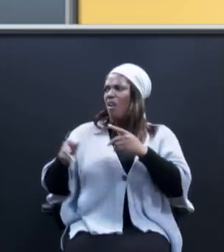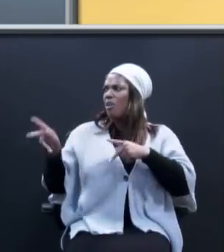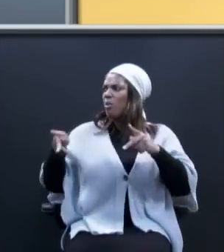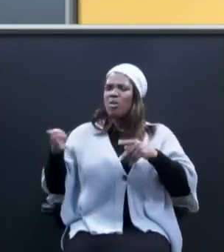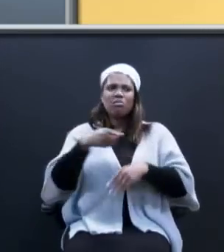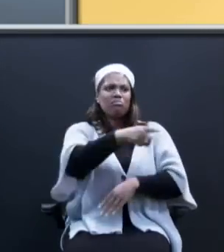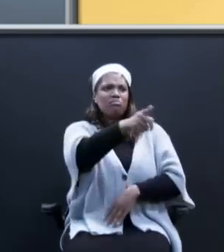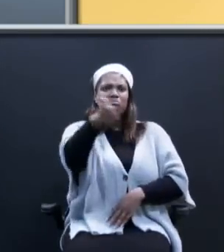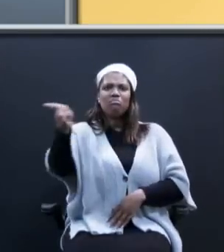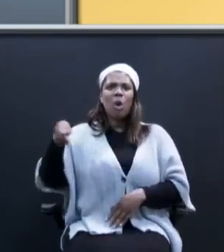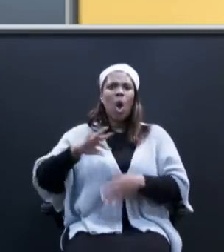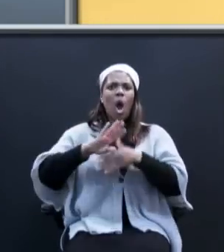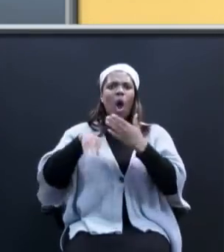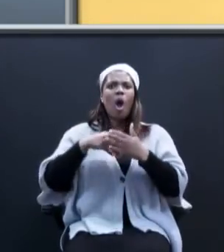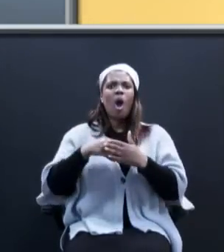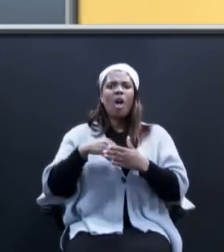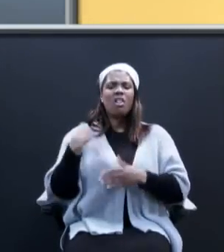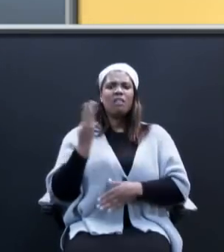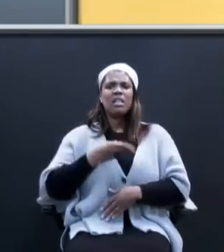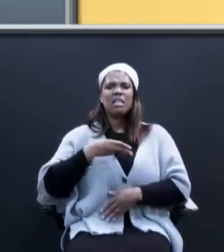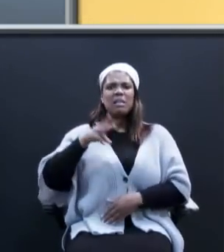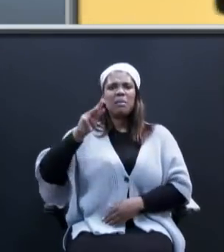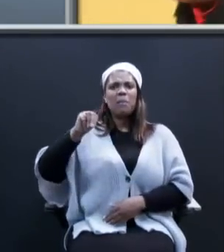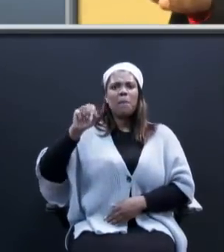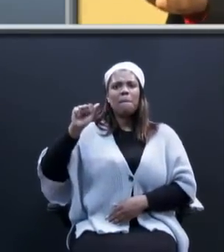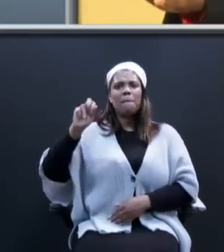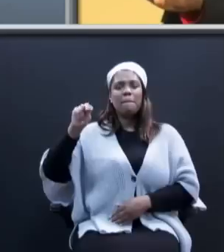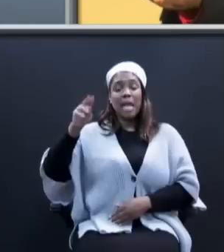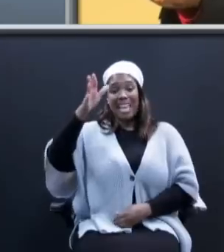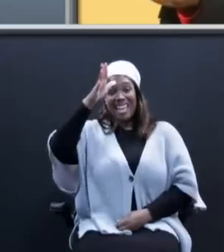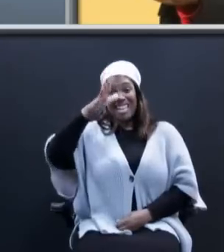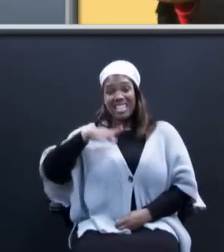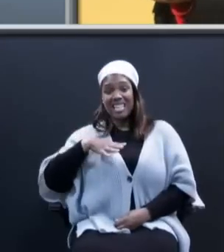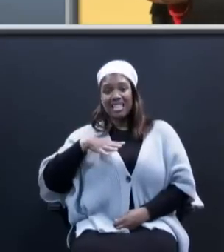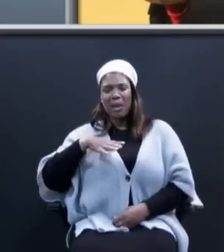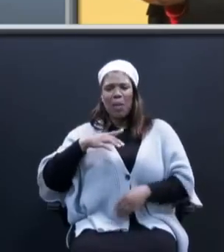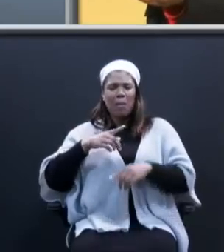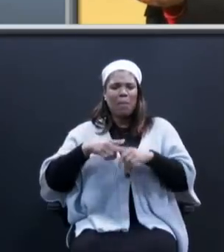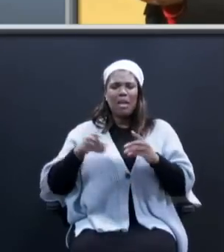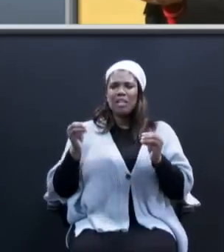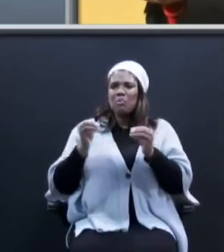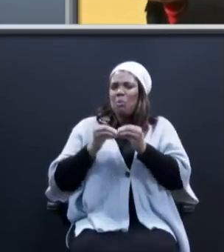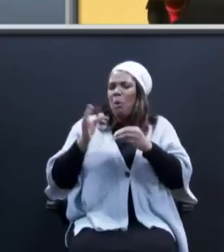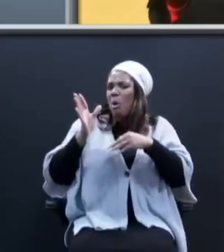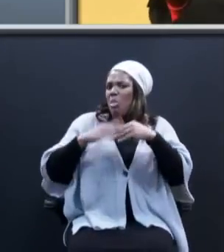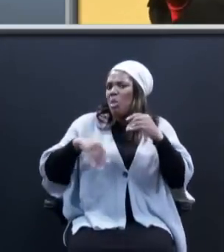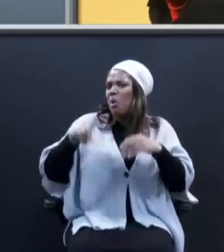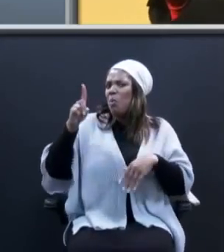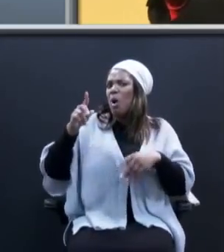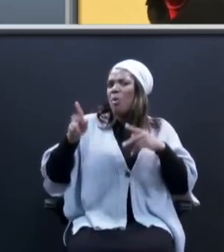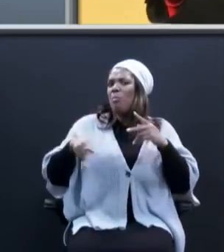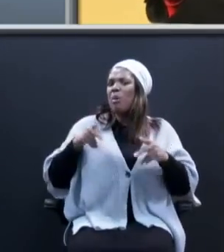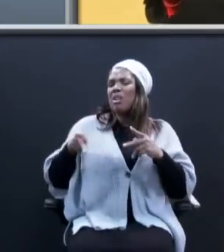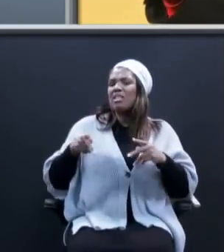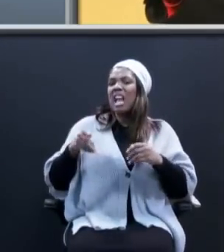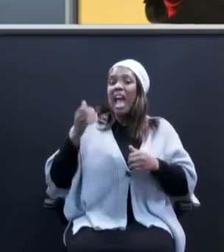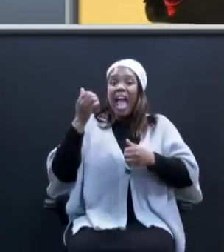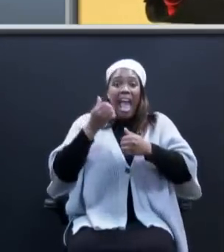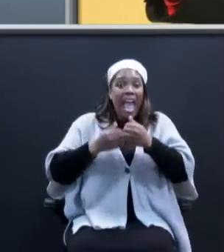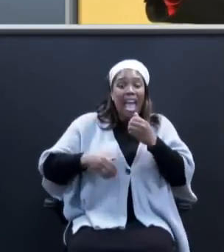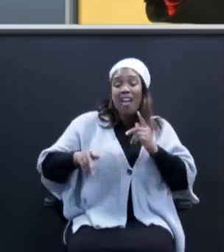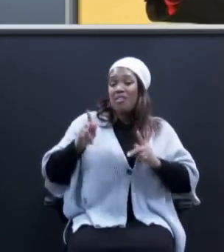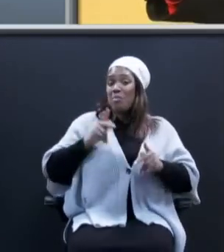female. But it's not one person. Everybody that's under the, every person that's called a human being is